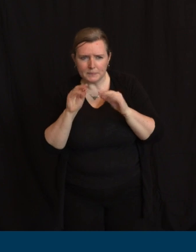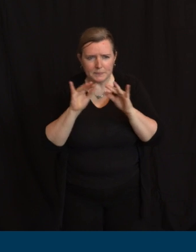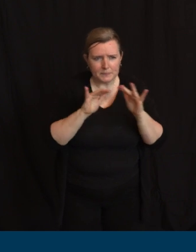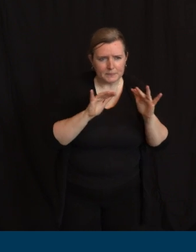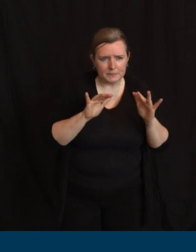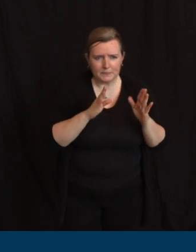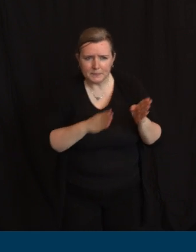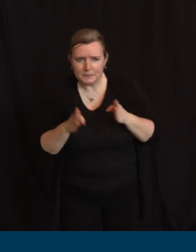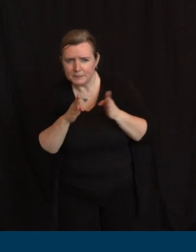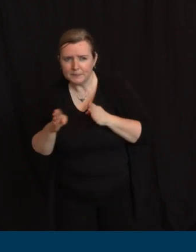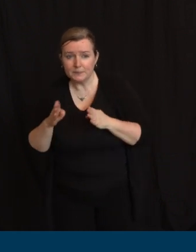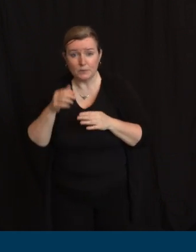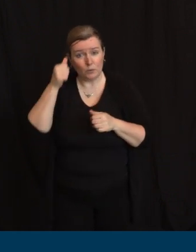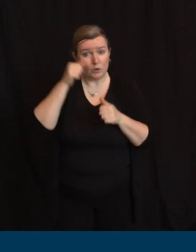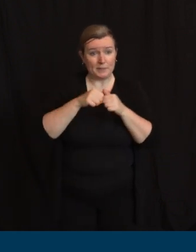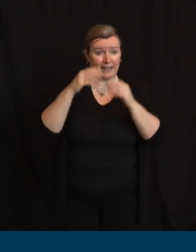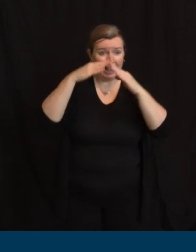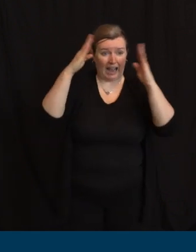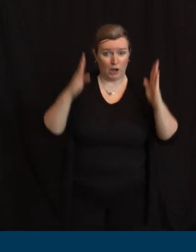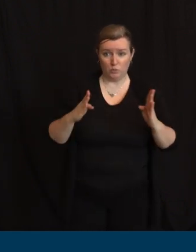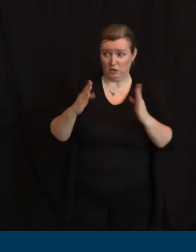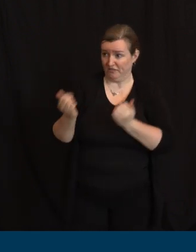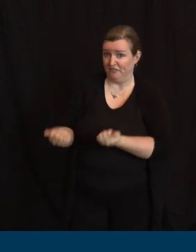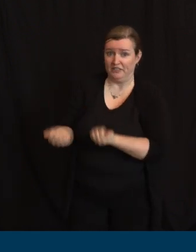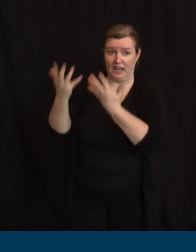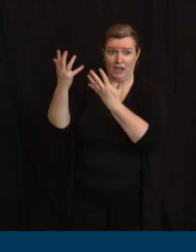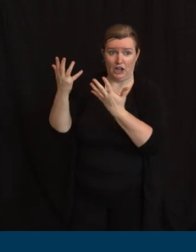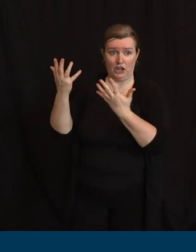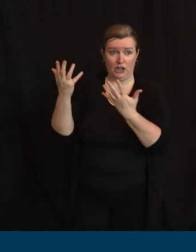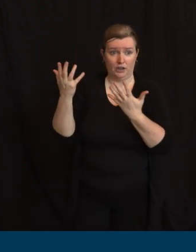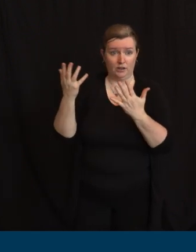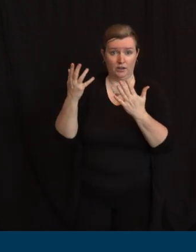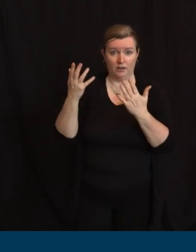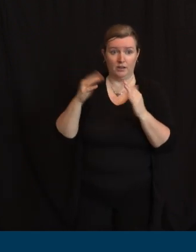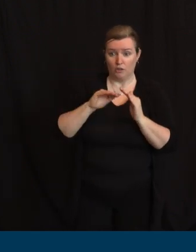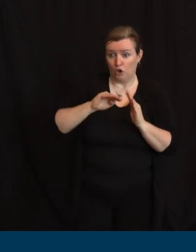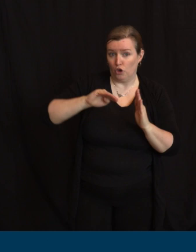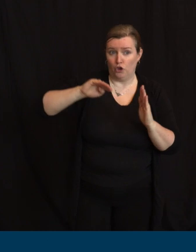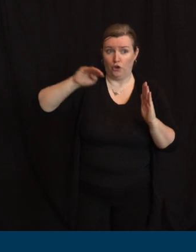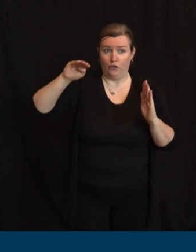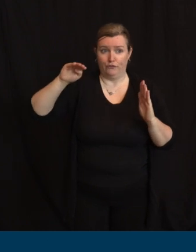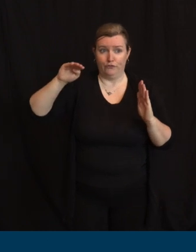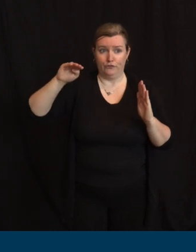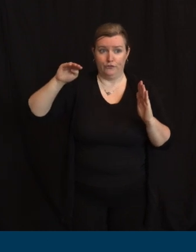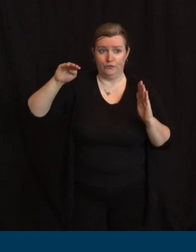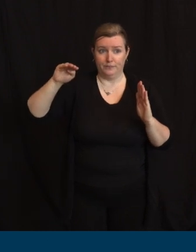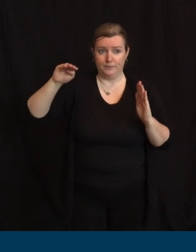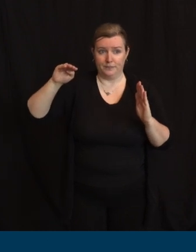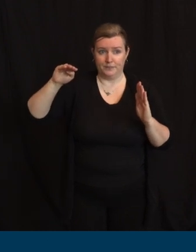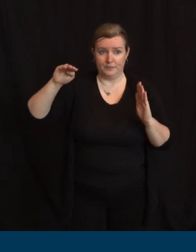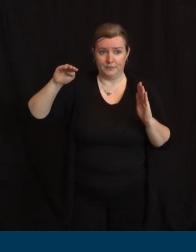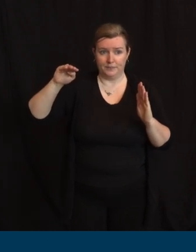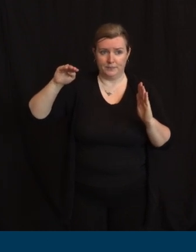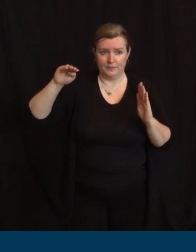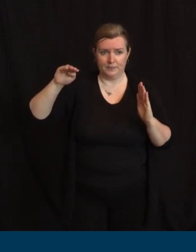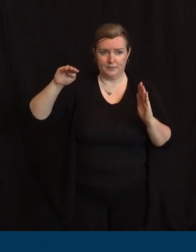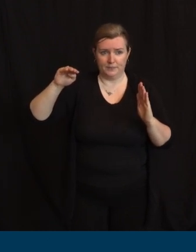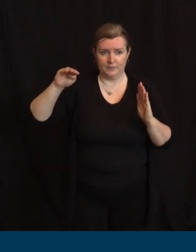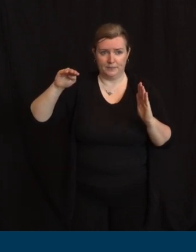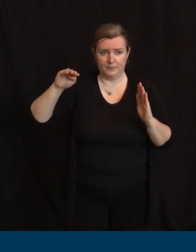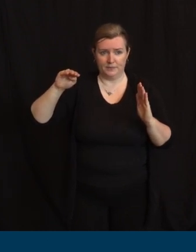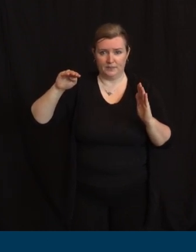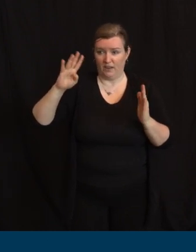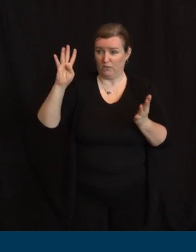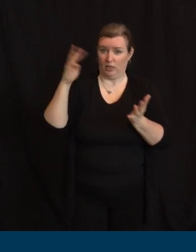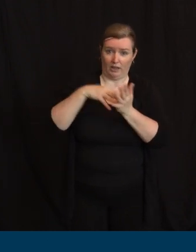had over 4,000 more positive tests come in that we announced earlier today. So the curve may be flattening, but we're still going up, not coming down.